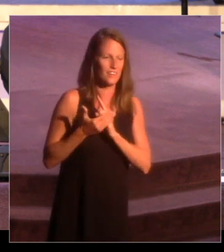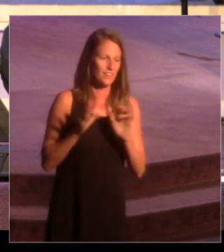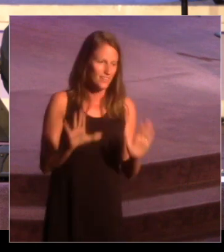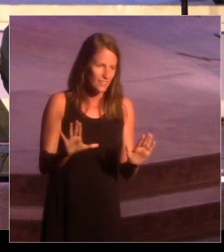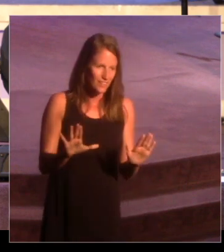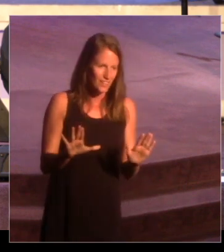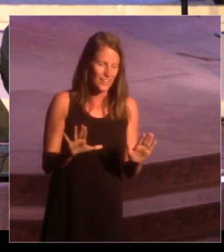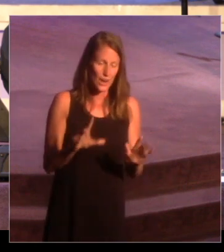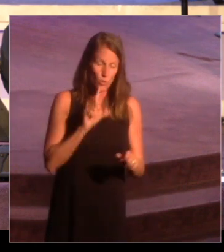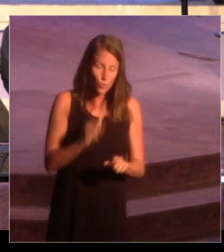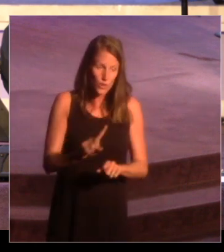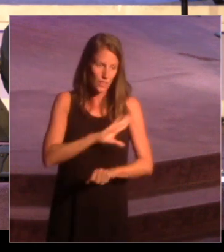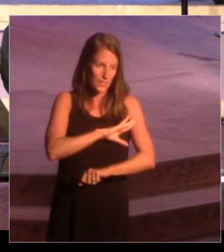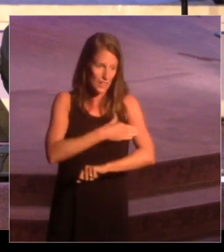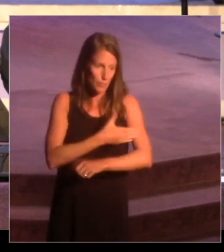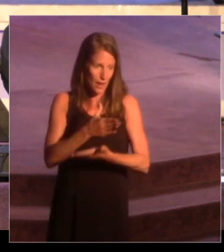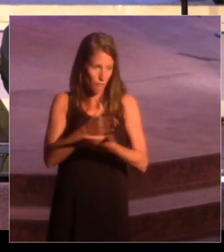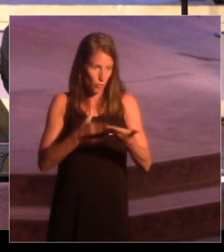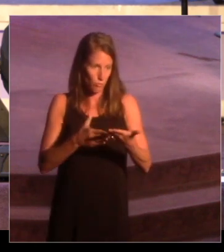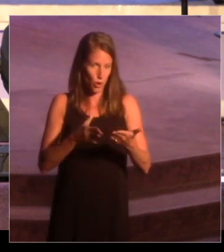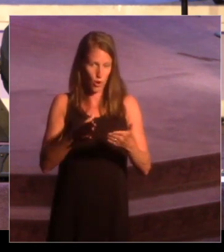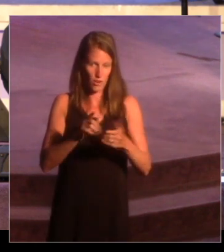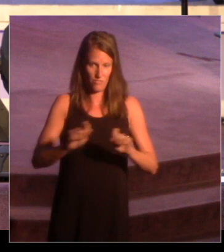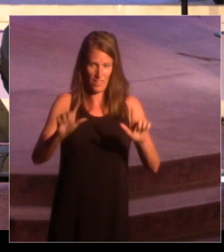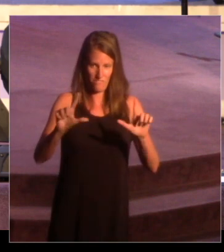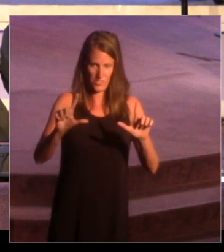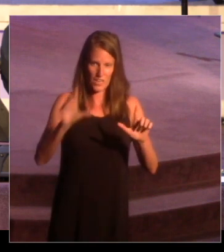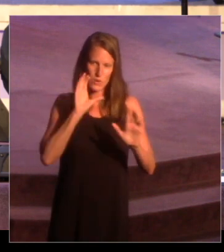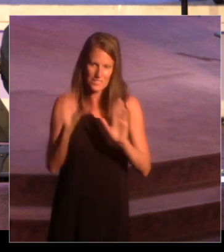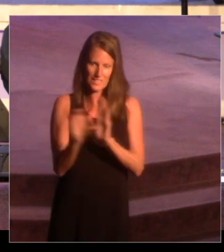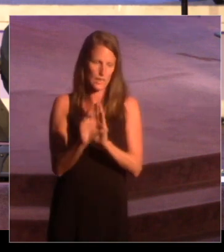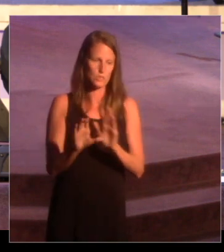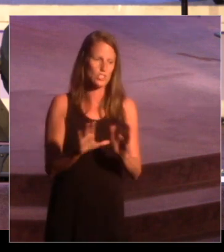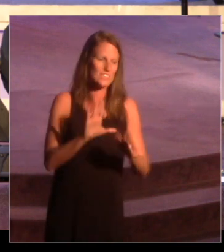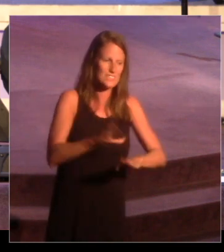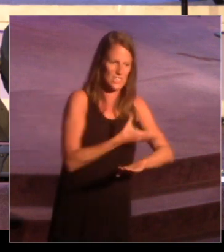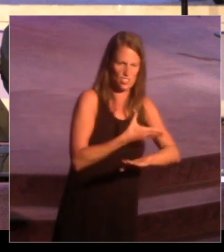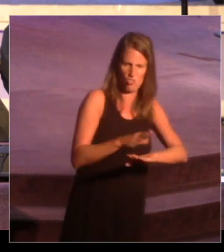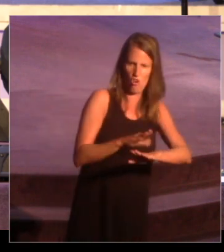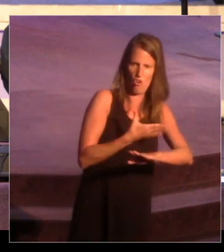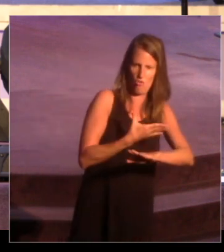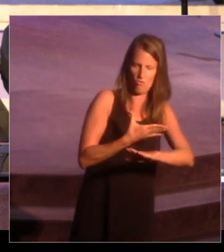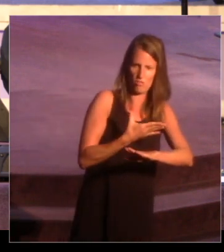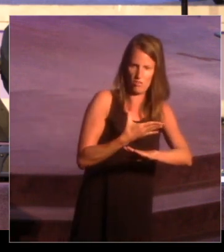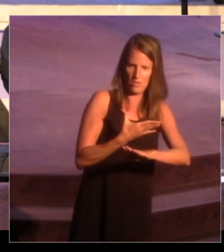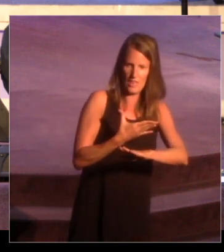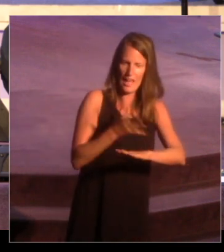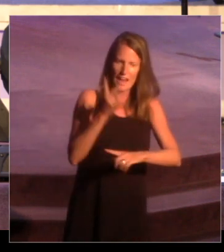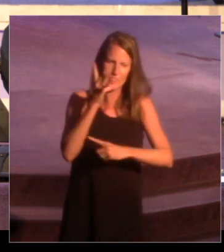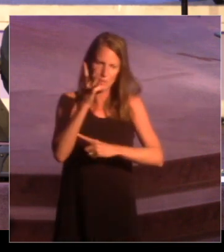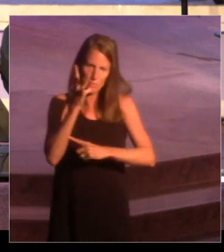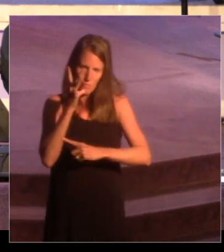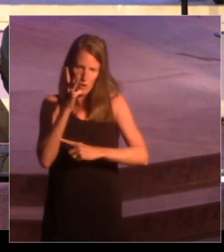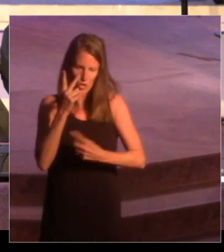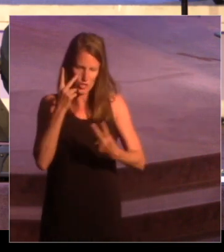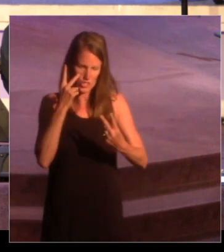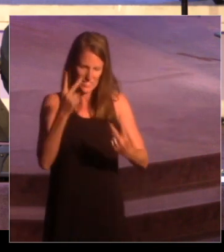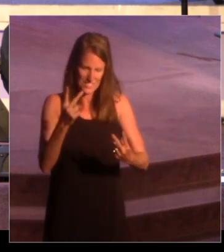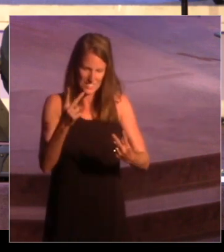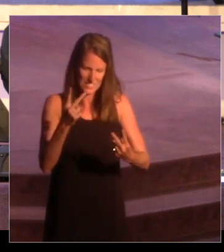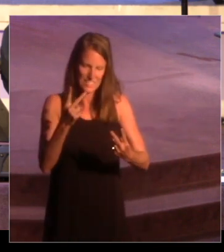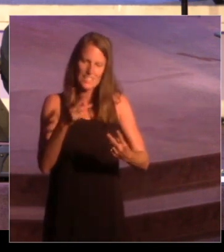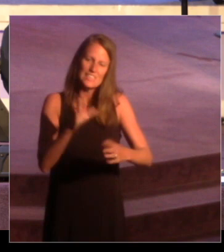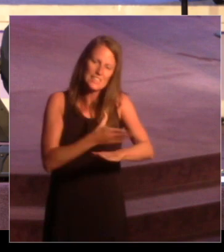The powerful part of that video, yes, the images, it's that song that's being sung behind it, and the mother singing it over